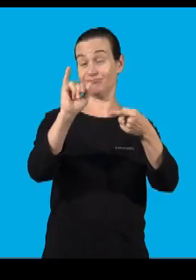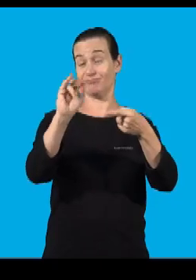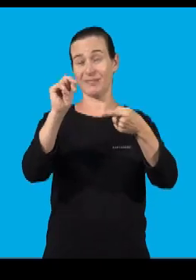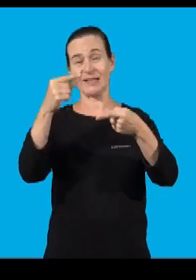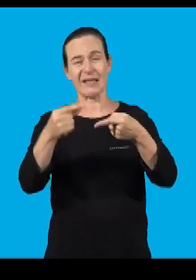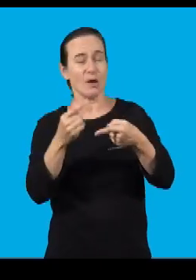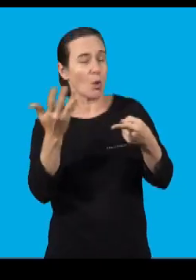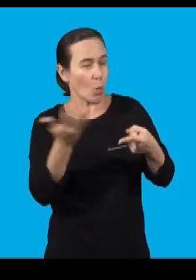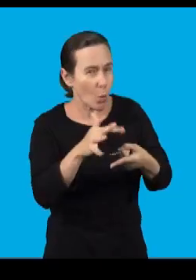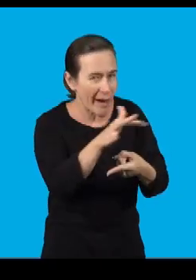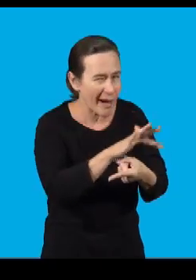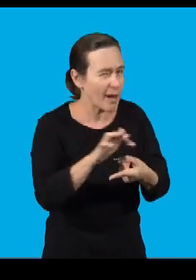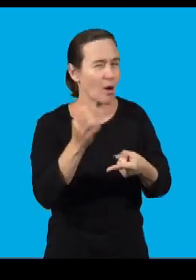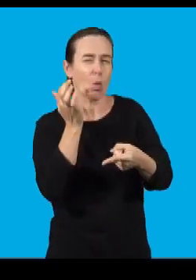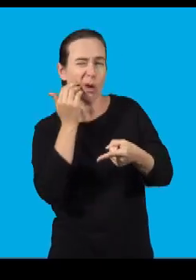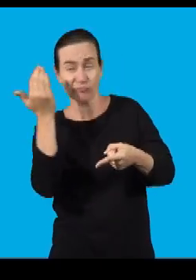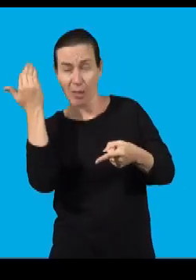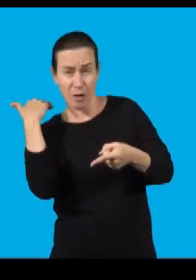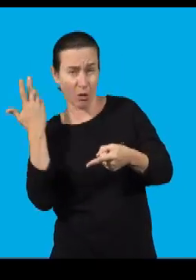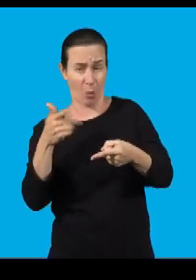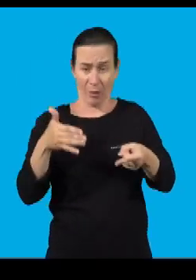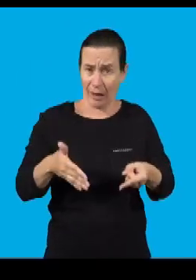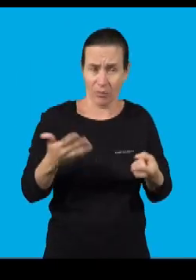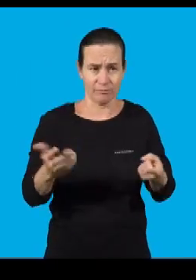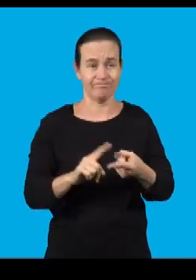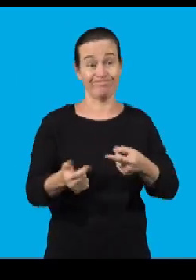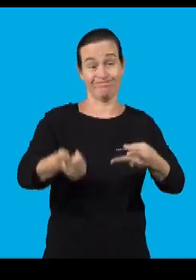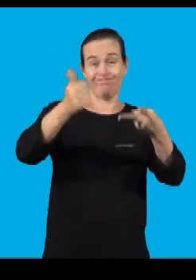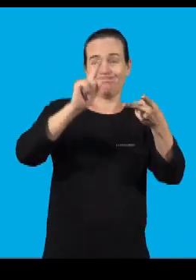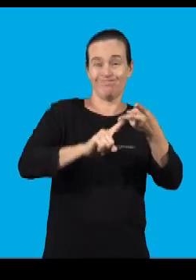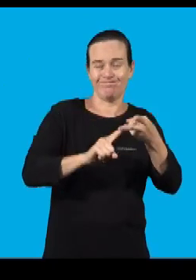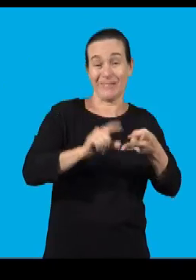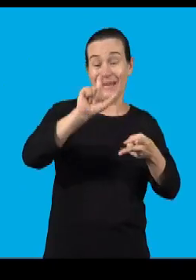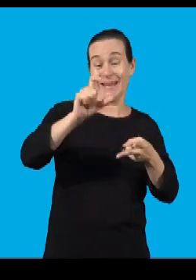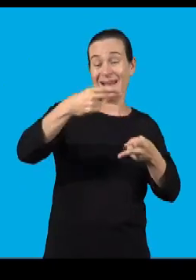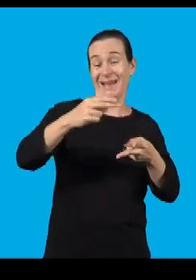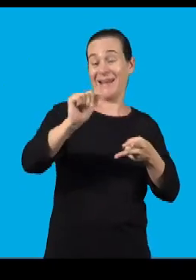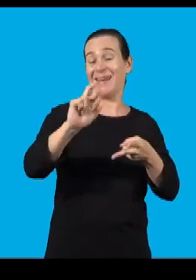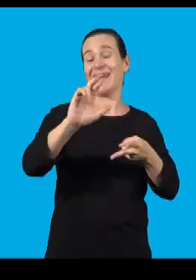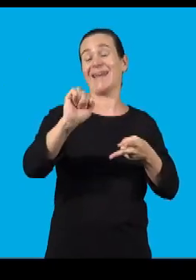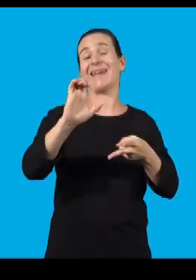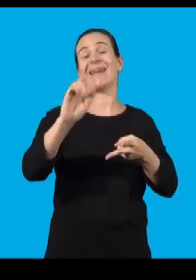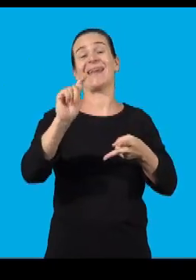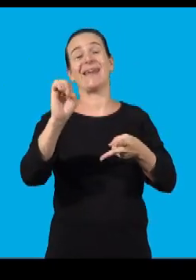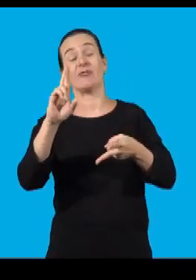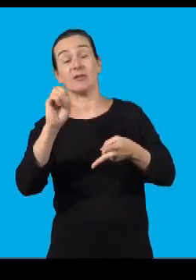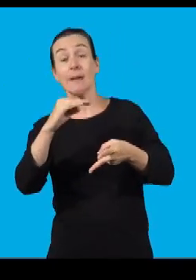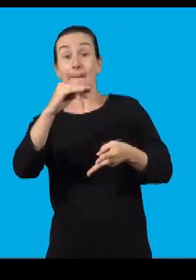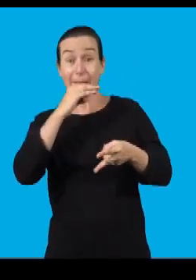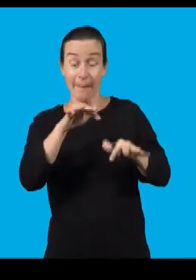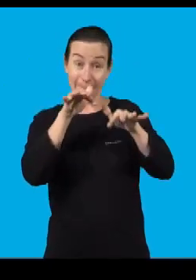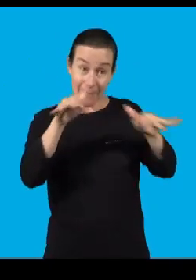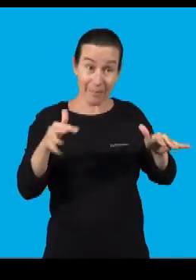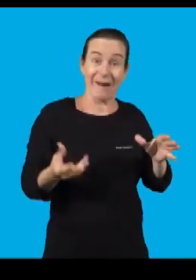place where the story occurs. Our next little indentation is characters, all right? The individuals